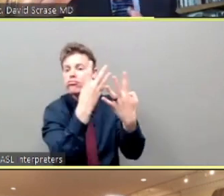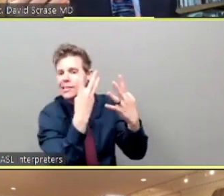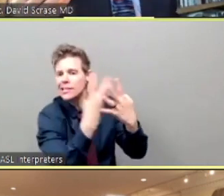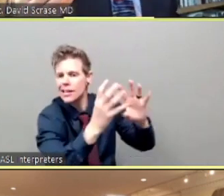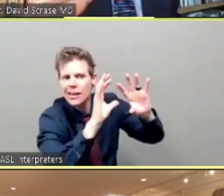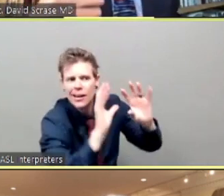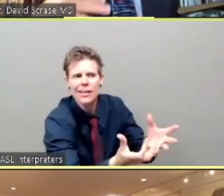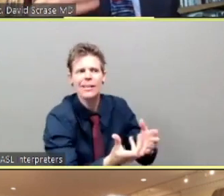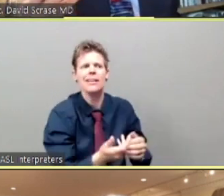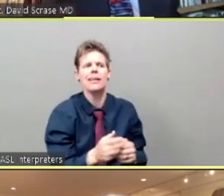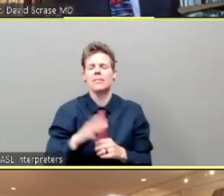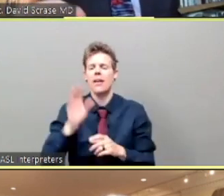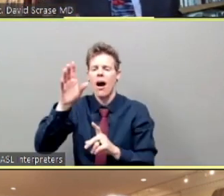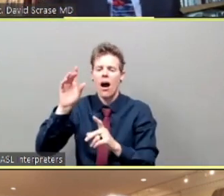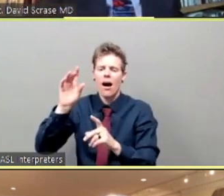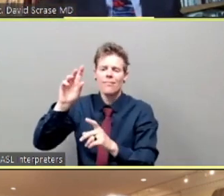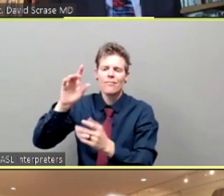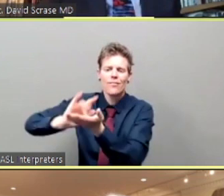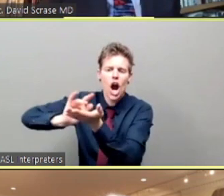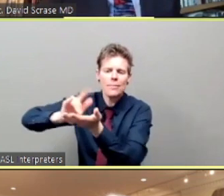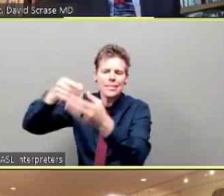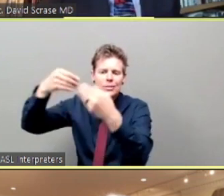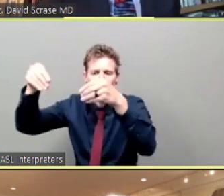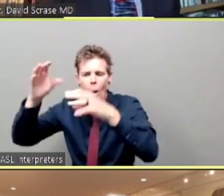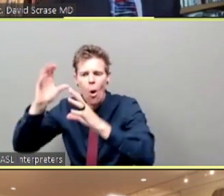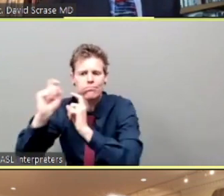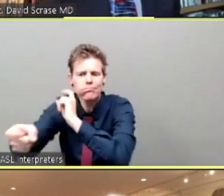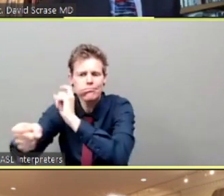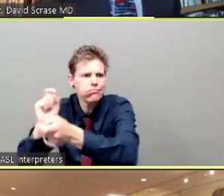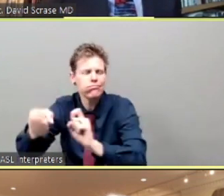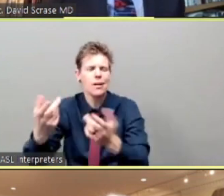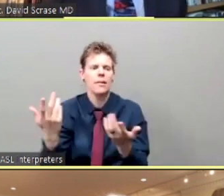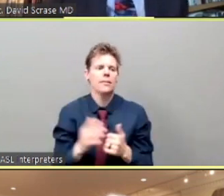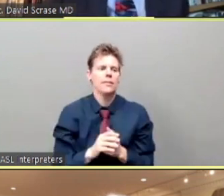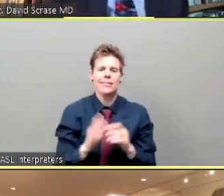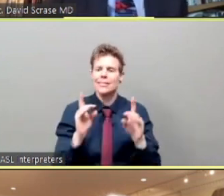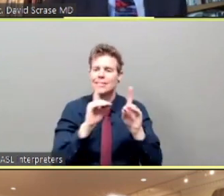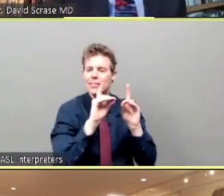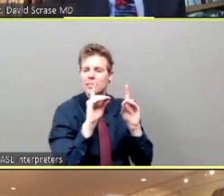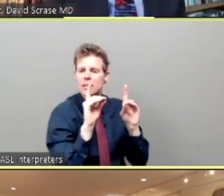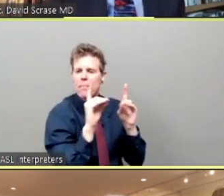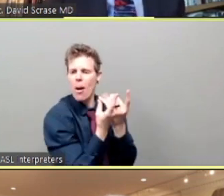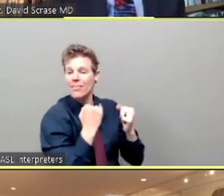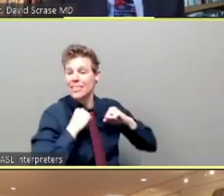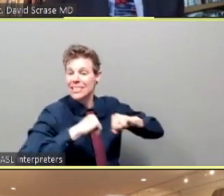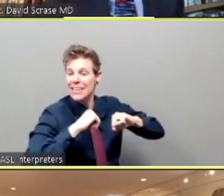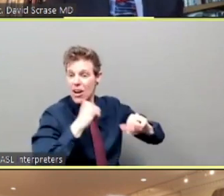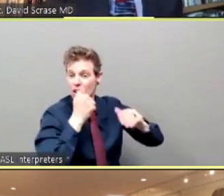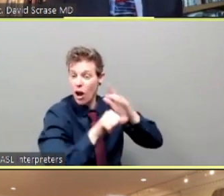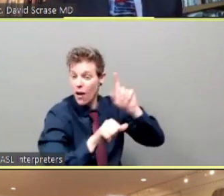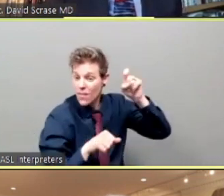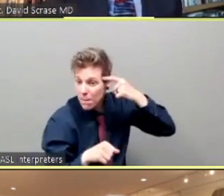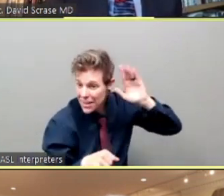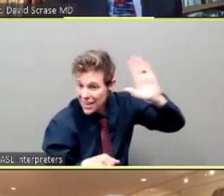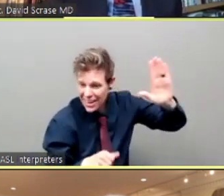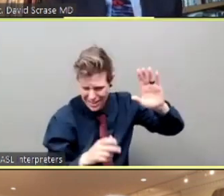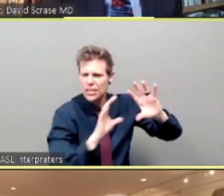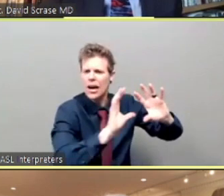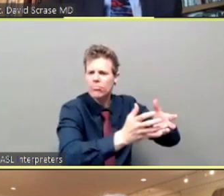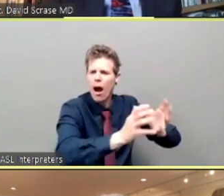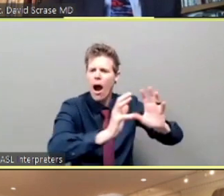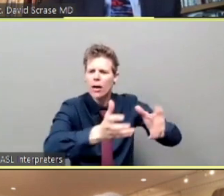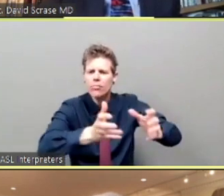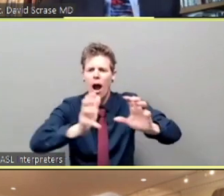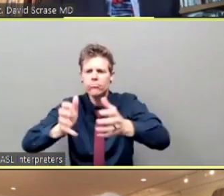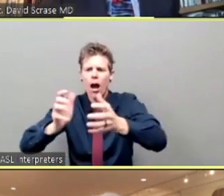et cetera, Department of Defense. And so McKinley County, if you looked on the state map for vaccination